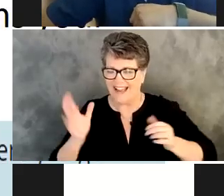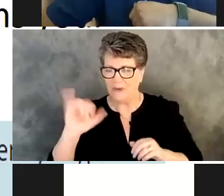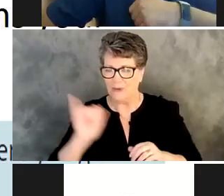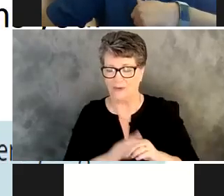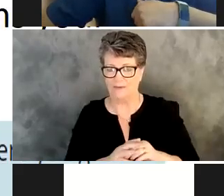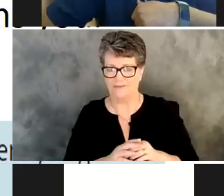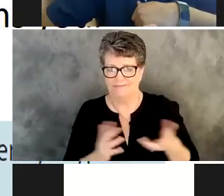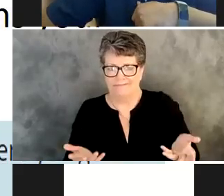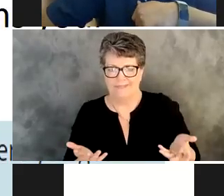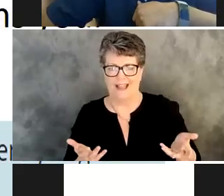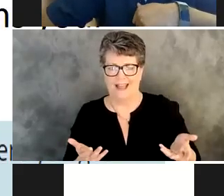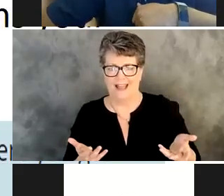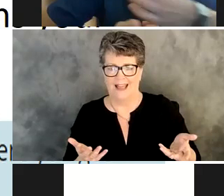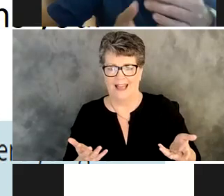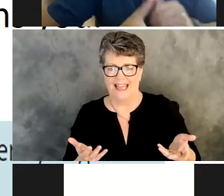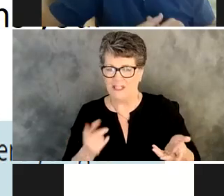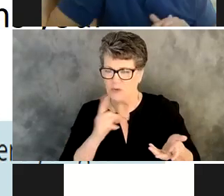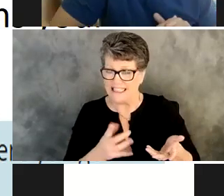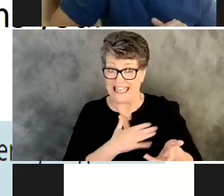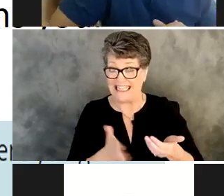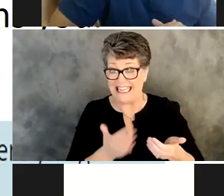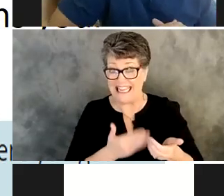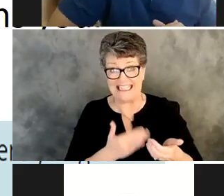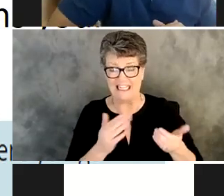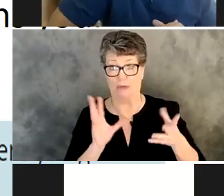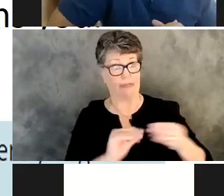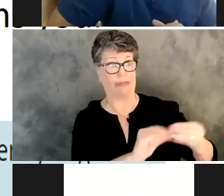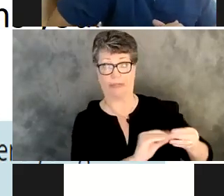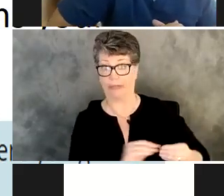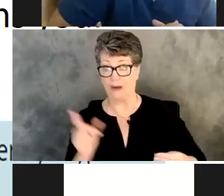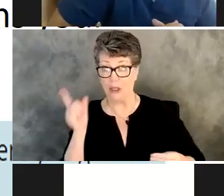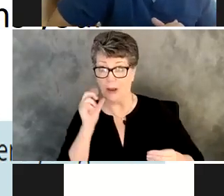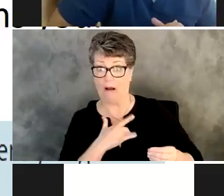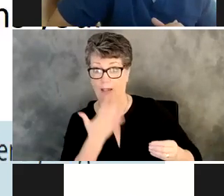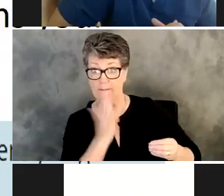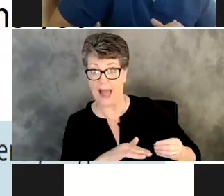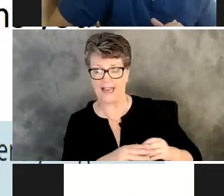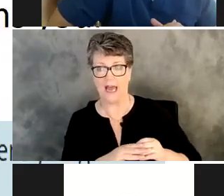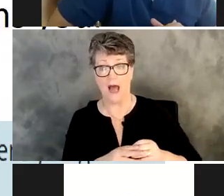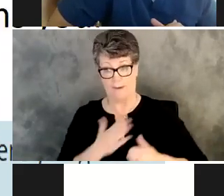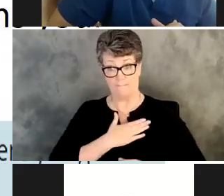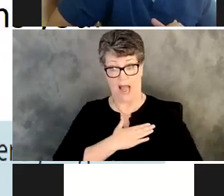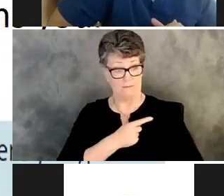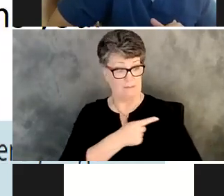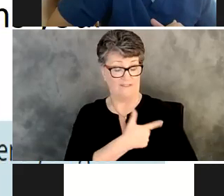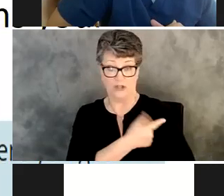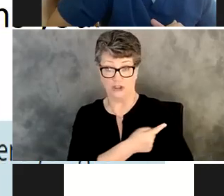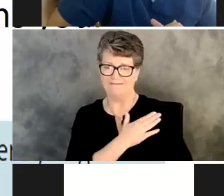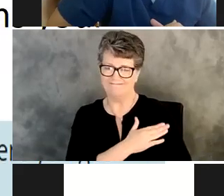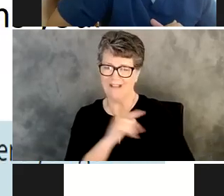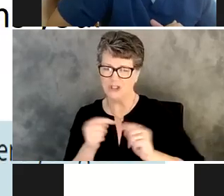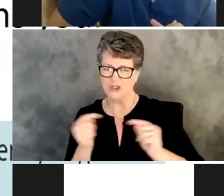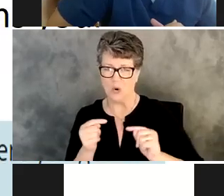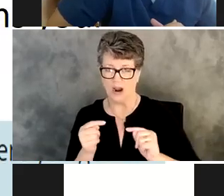say something when you felt really bad about something. But I'll tell you, my first shot, my arm was a little sore. My second shot, I'm not going to lie,